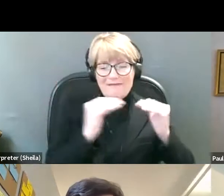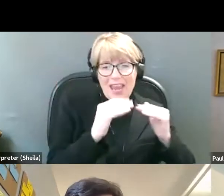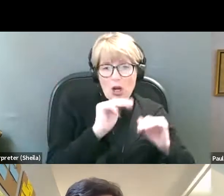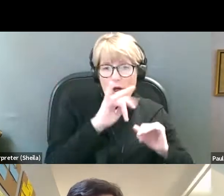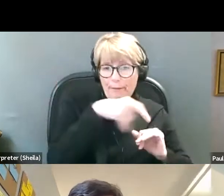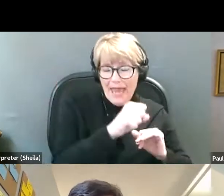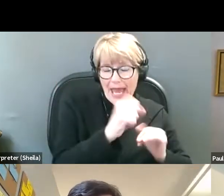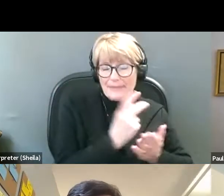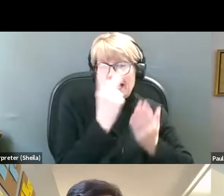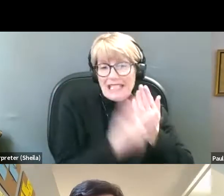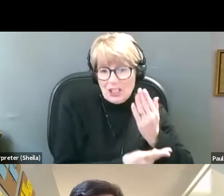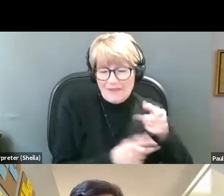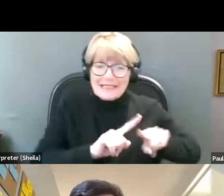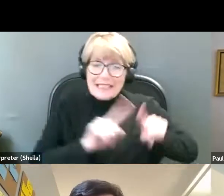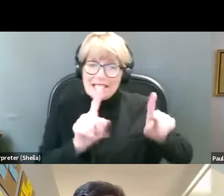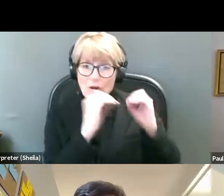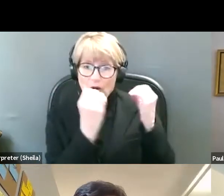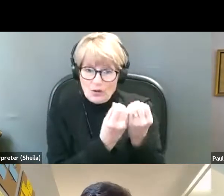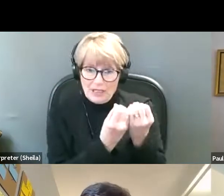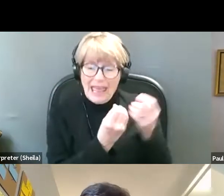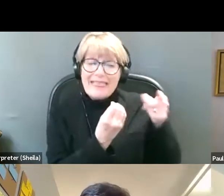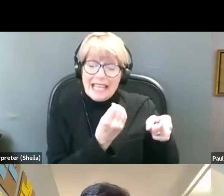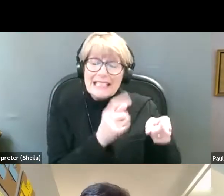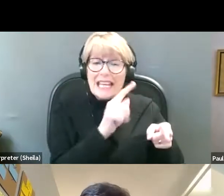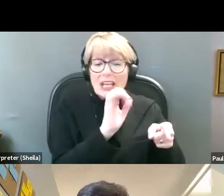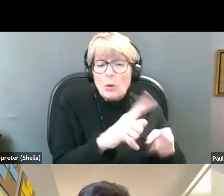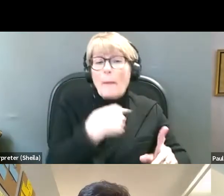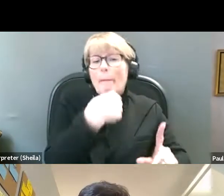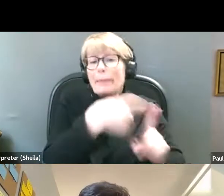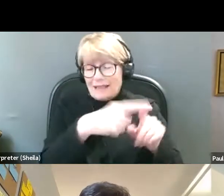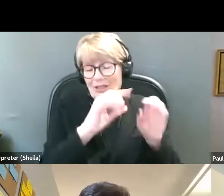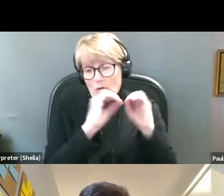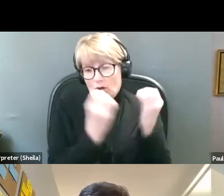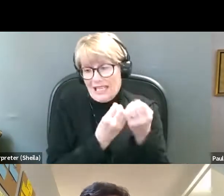organization, and we are a tool and organization.